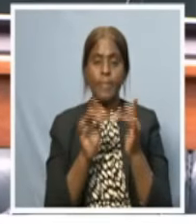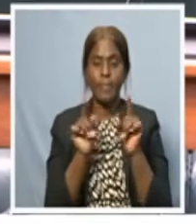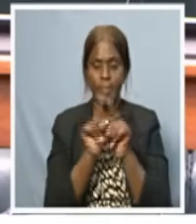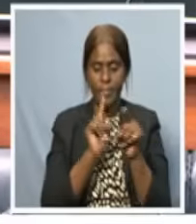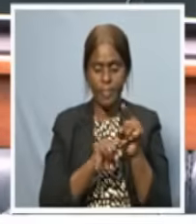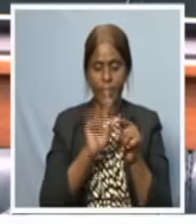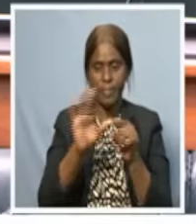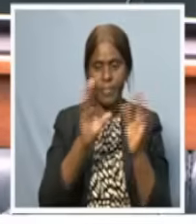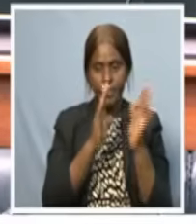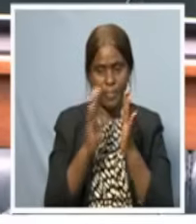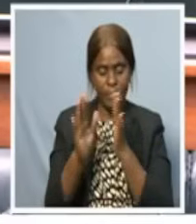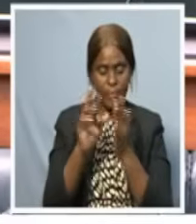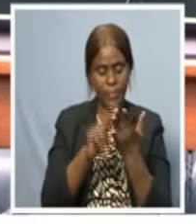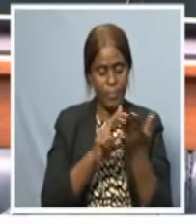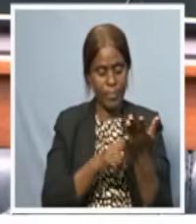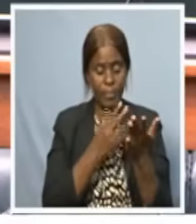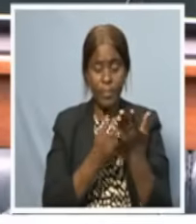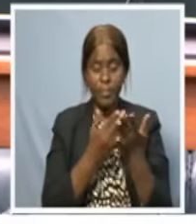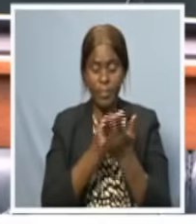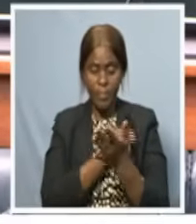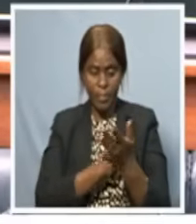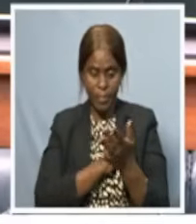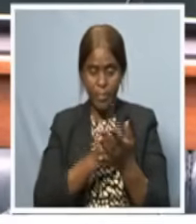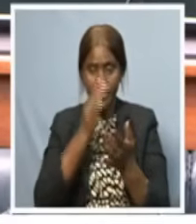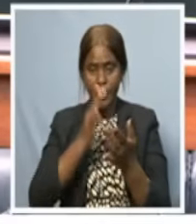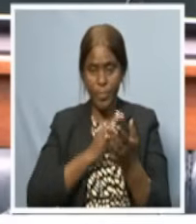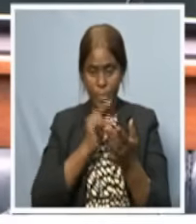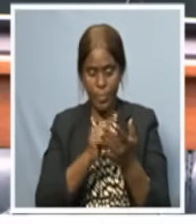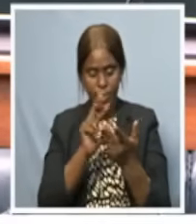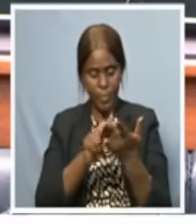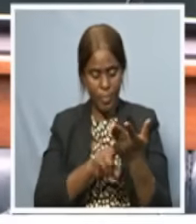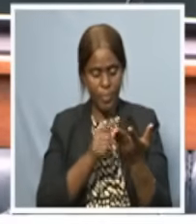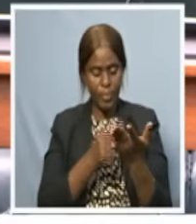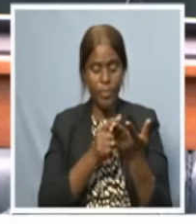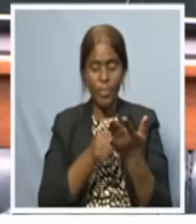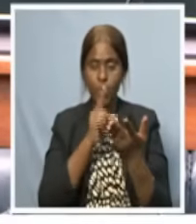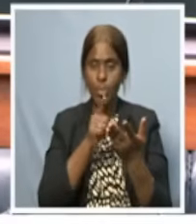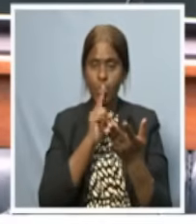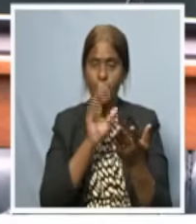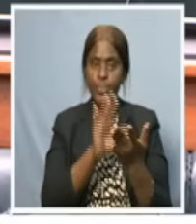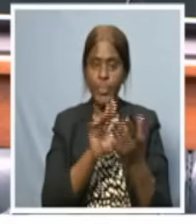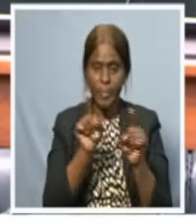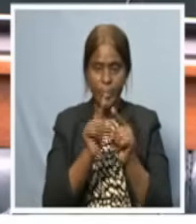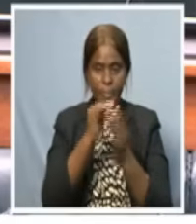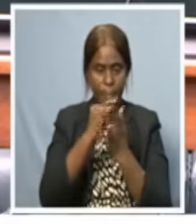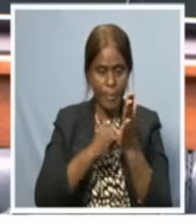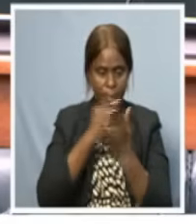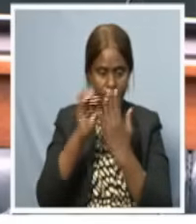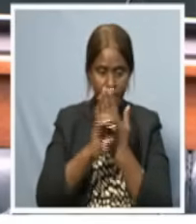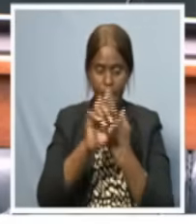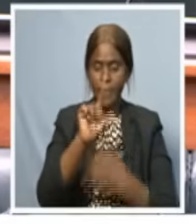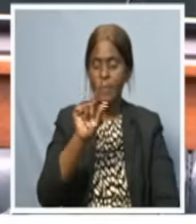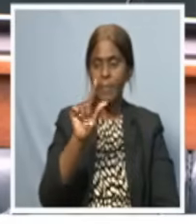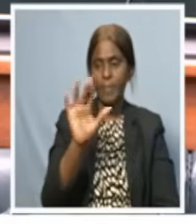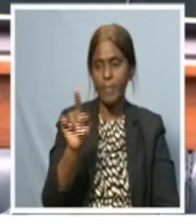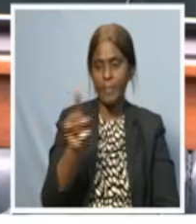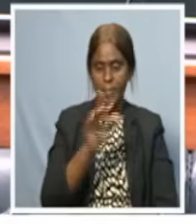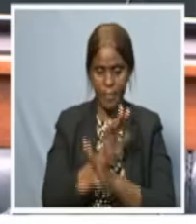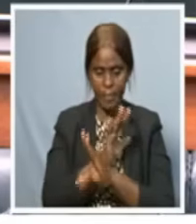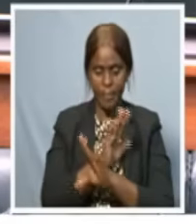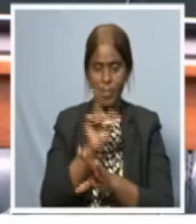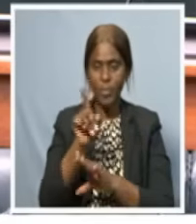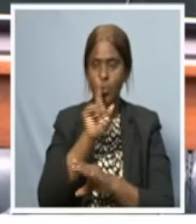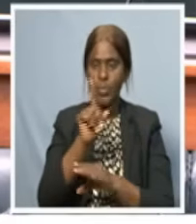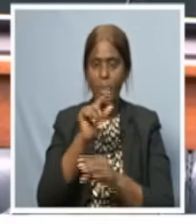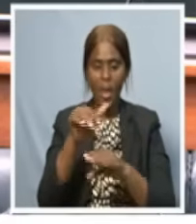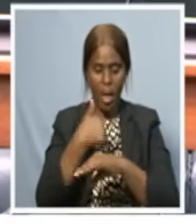The report, Madam Speaker, the report rightly notes that by June 2025, Zambia